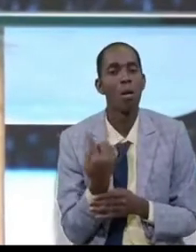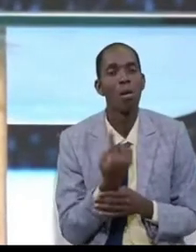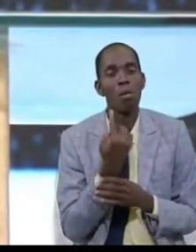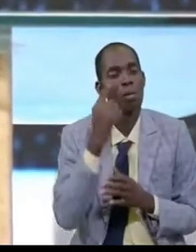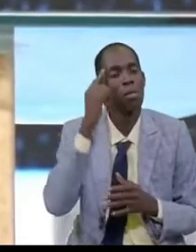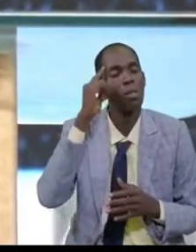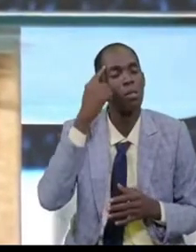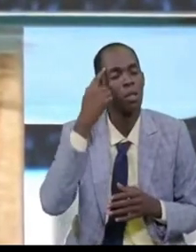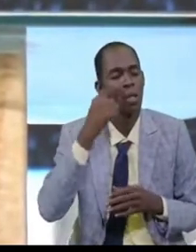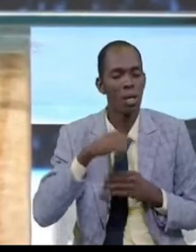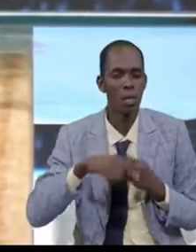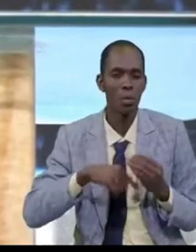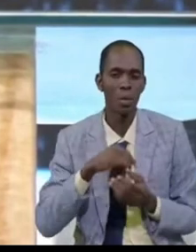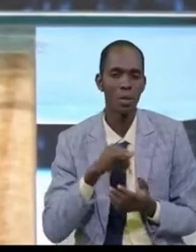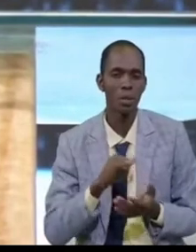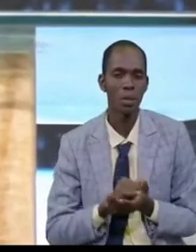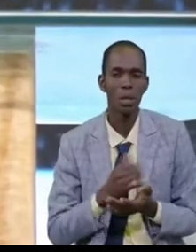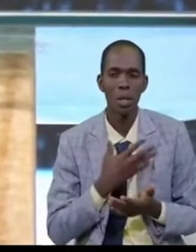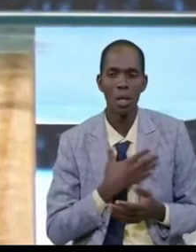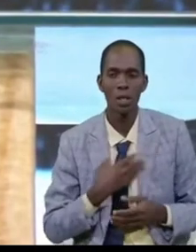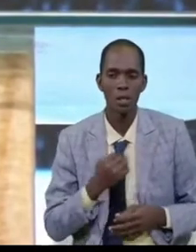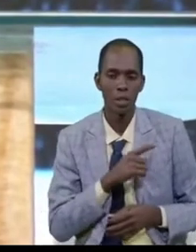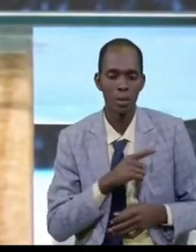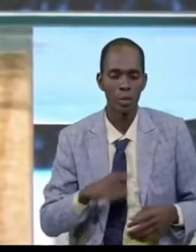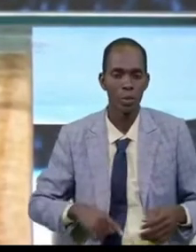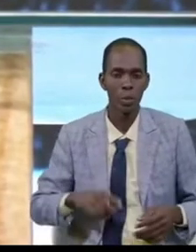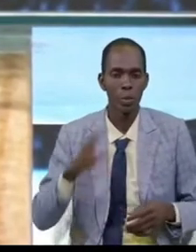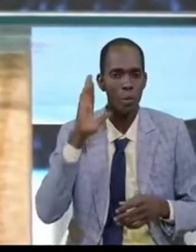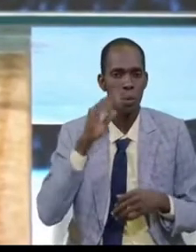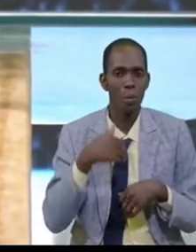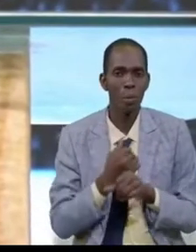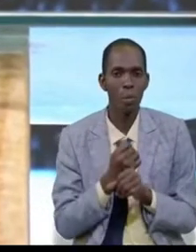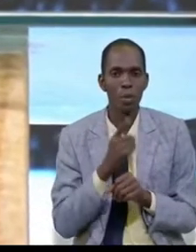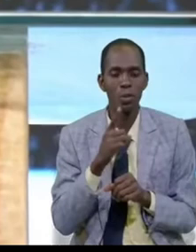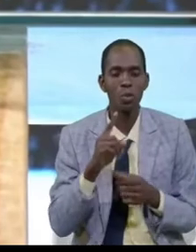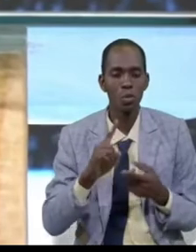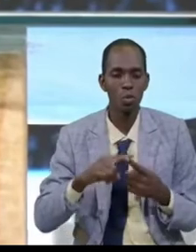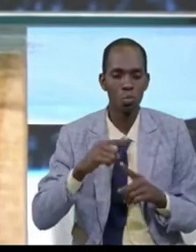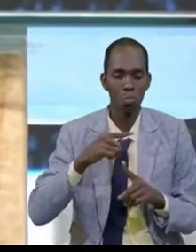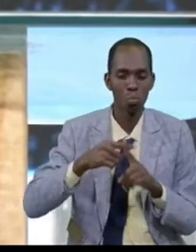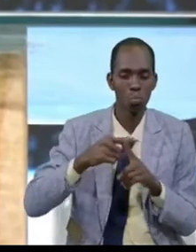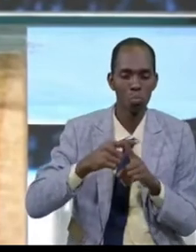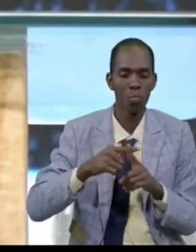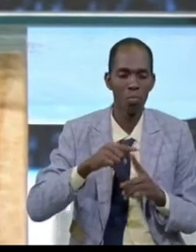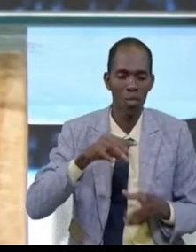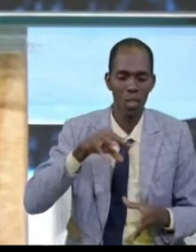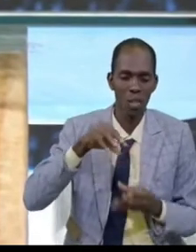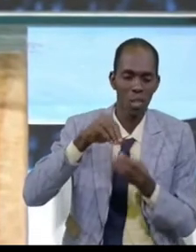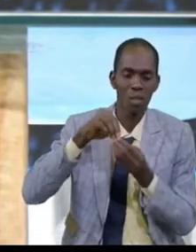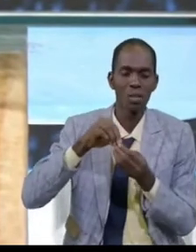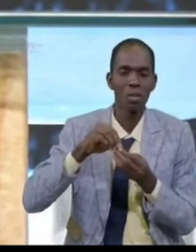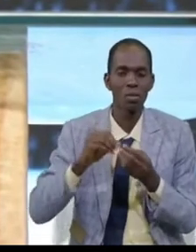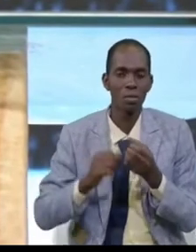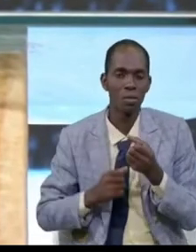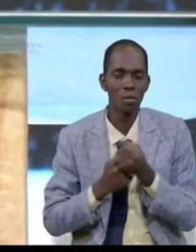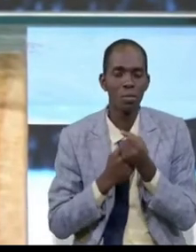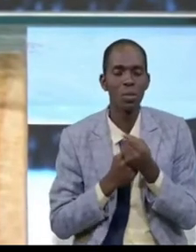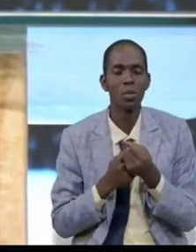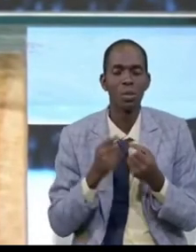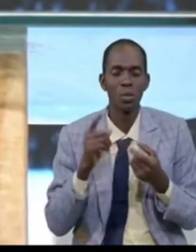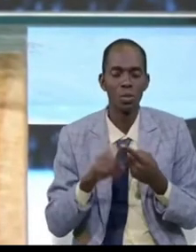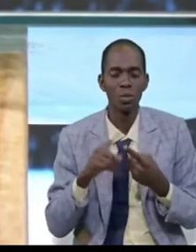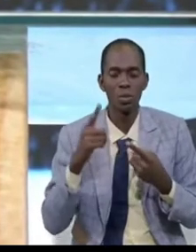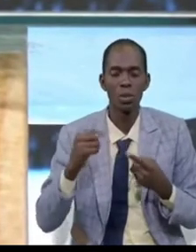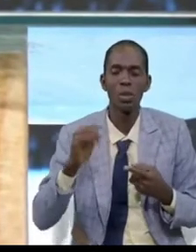think about that. And the Lord will make you to positively contribute to the strength and to